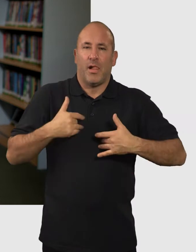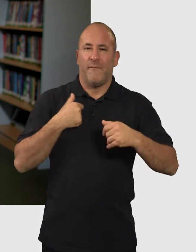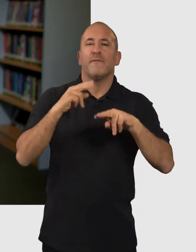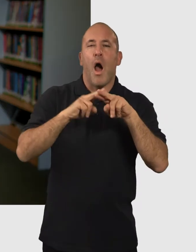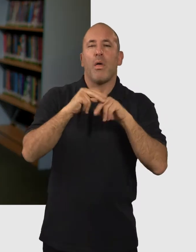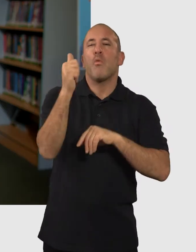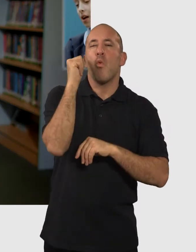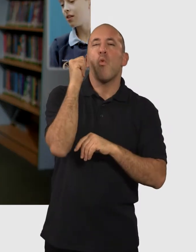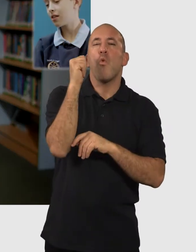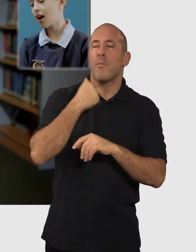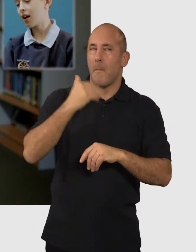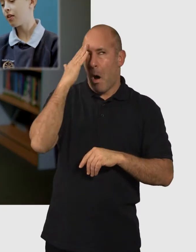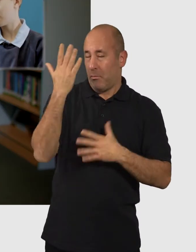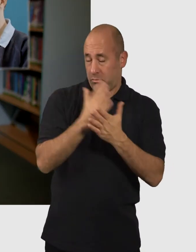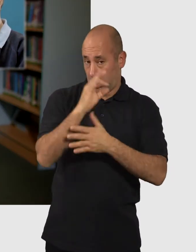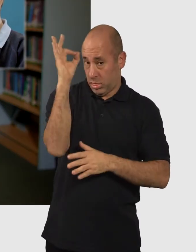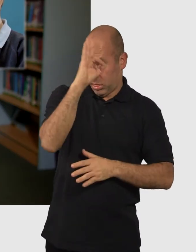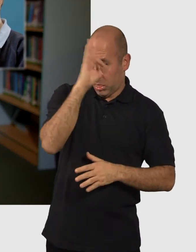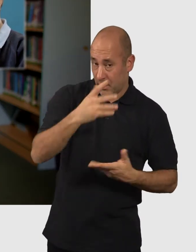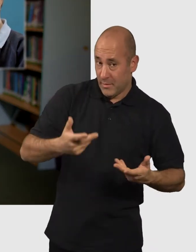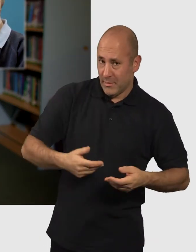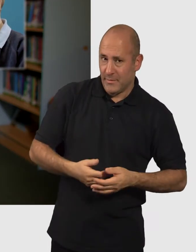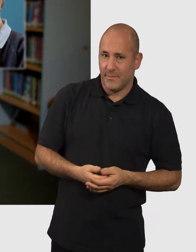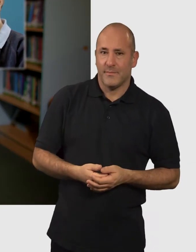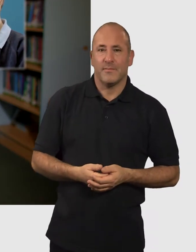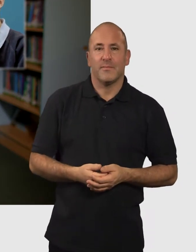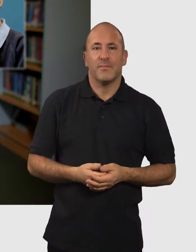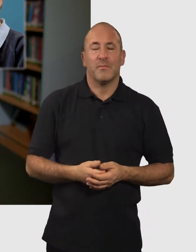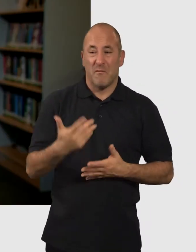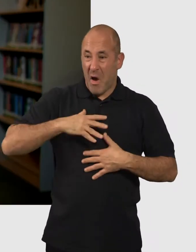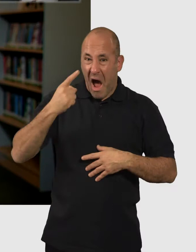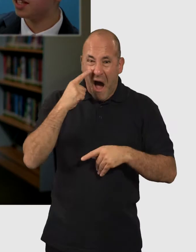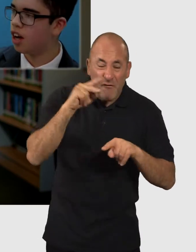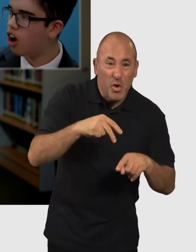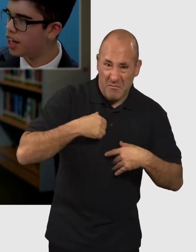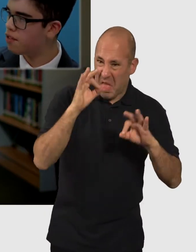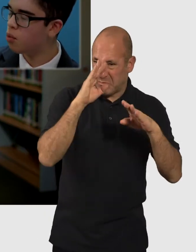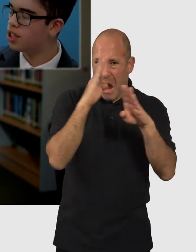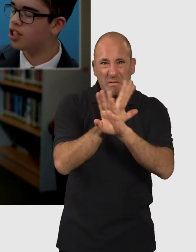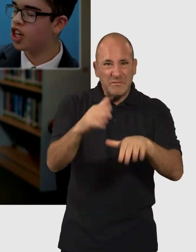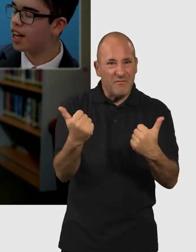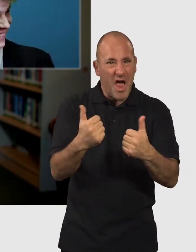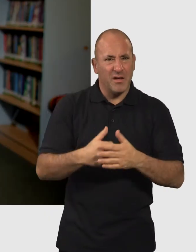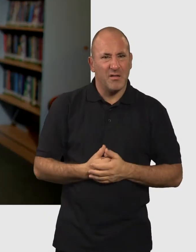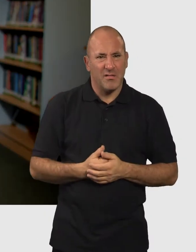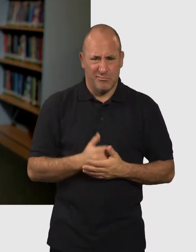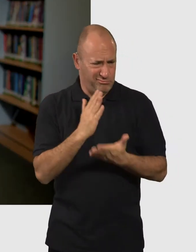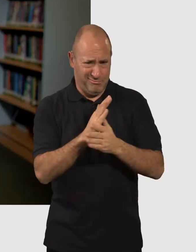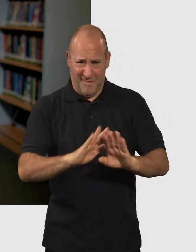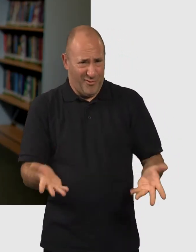not. I think my dad does. I think my mum has no clue. I have nothing to hide if they wanted to check.